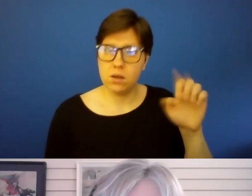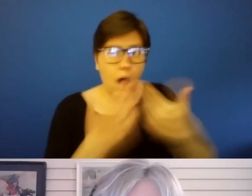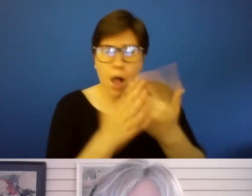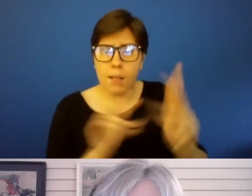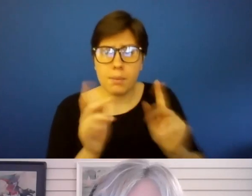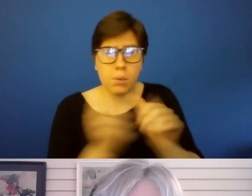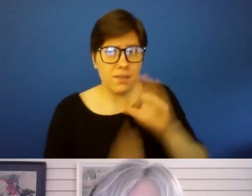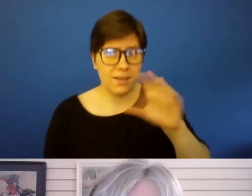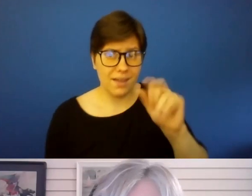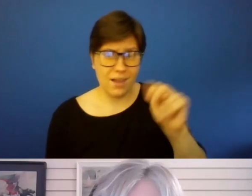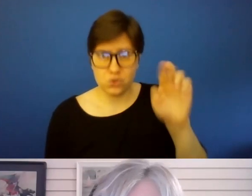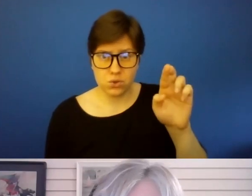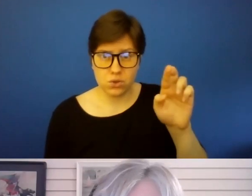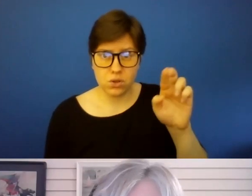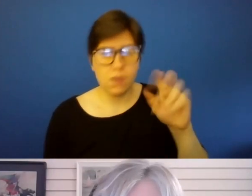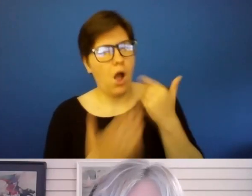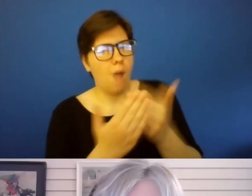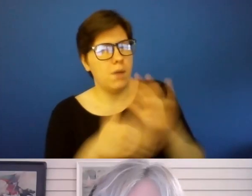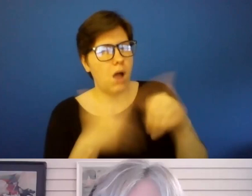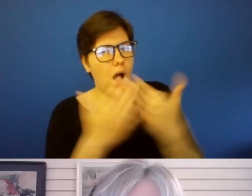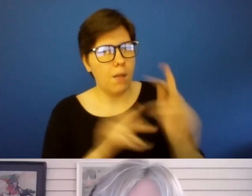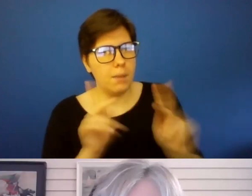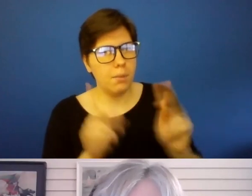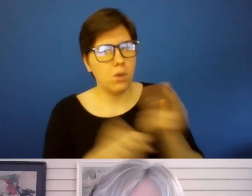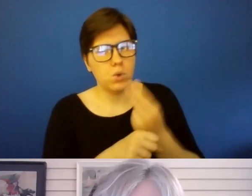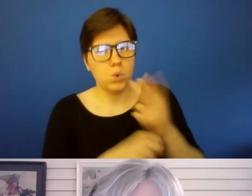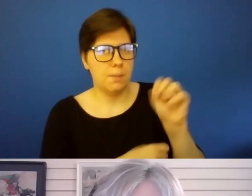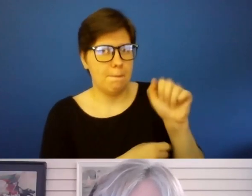which is basically almost all the people that use medical aid in dying,